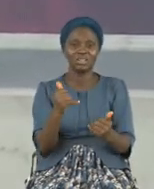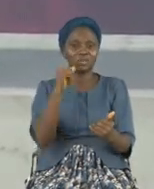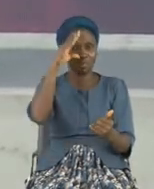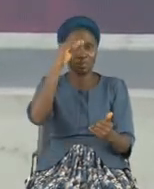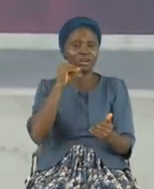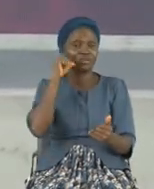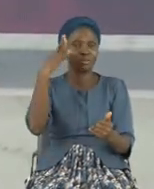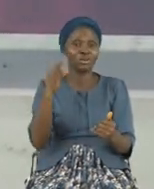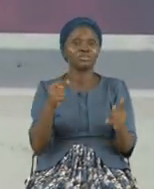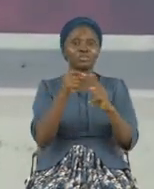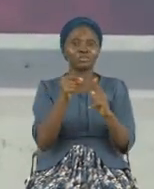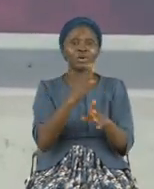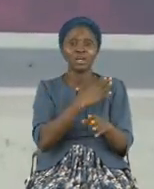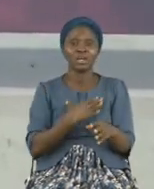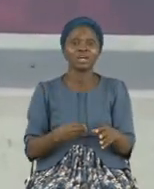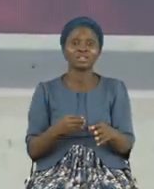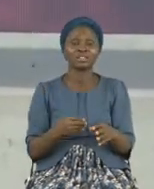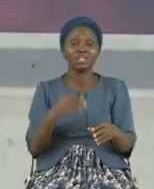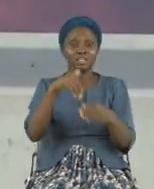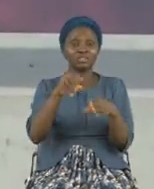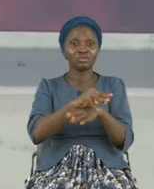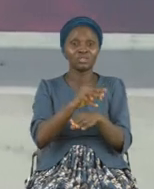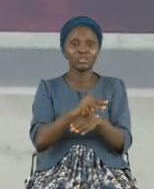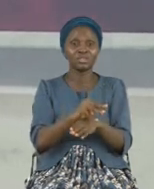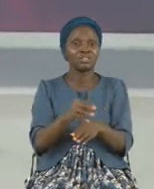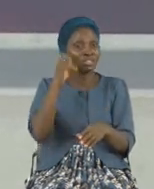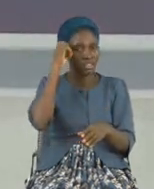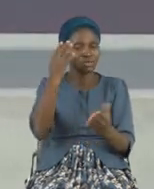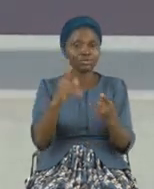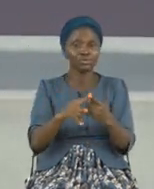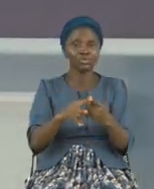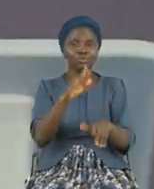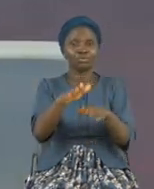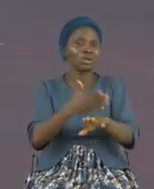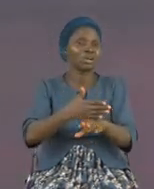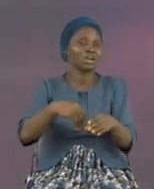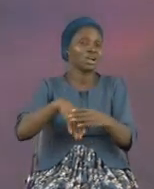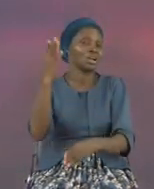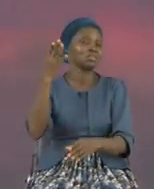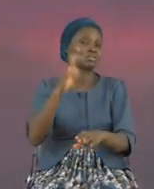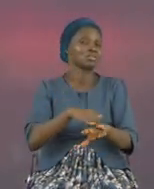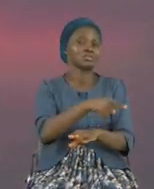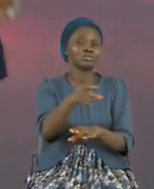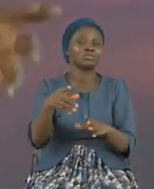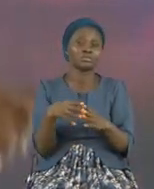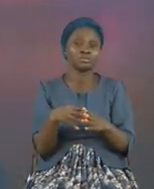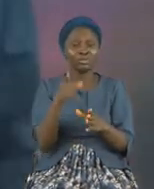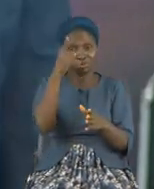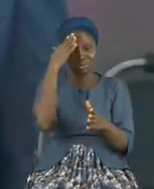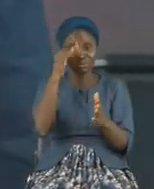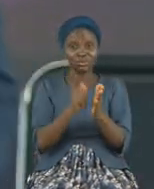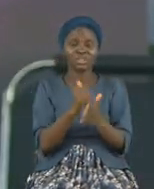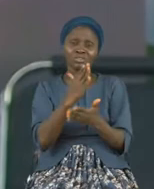ministry, he wants to walk out on you. You know, sometimes we have deep